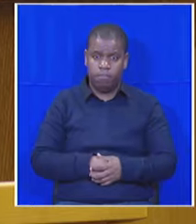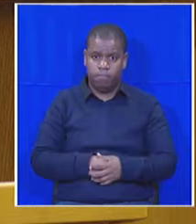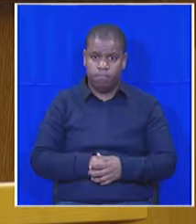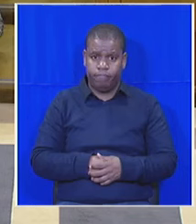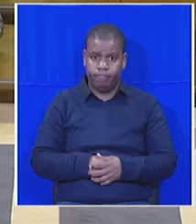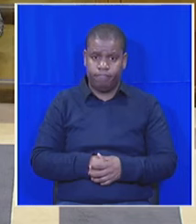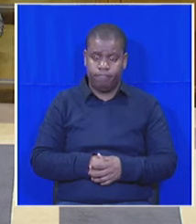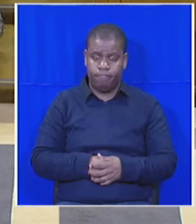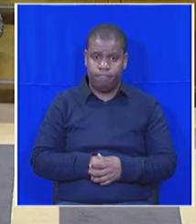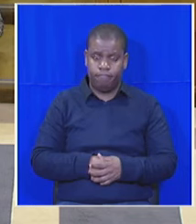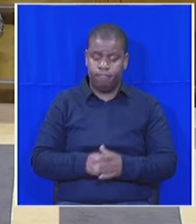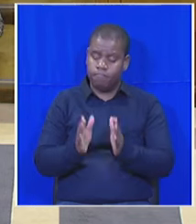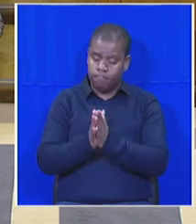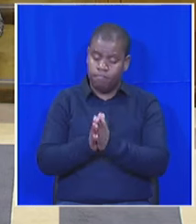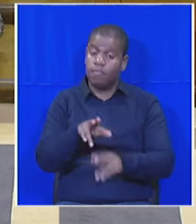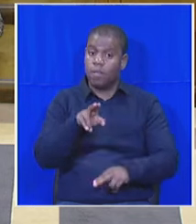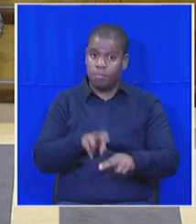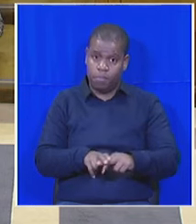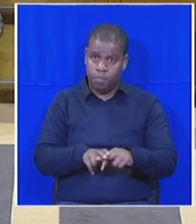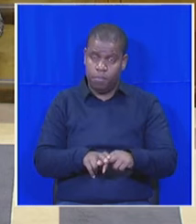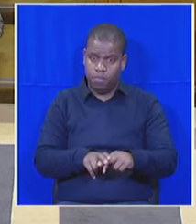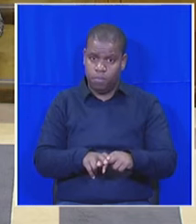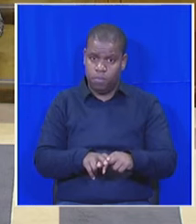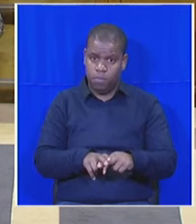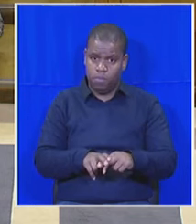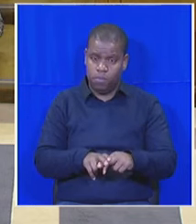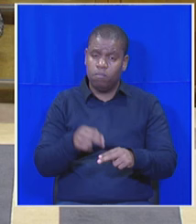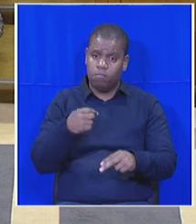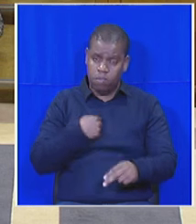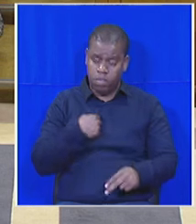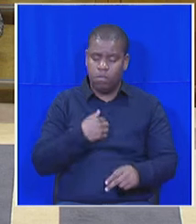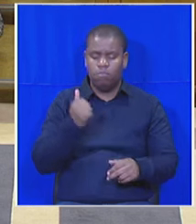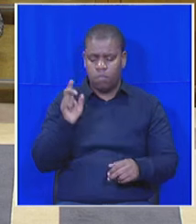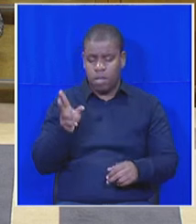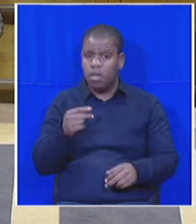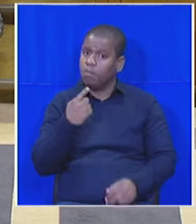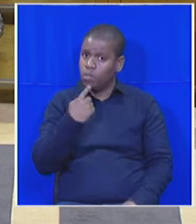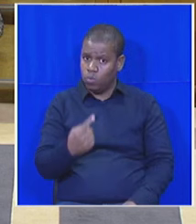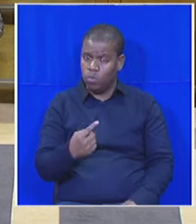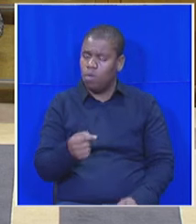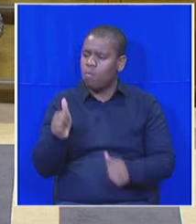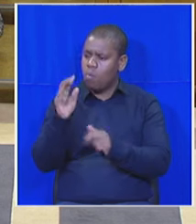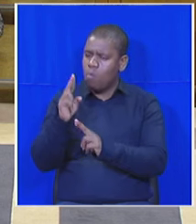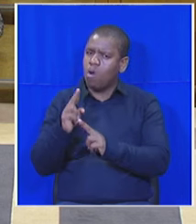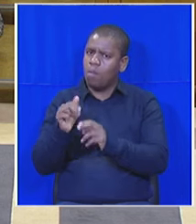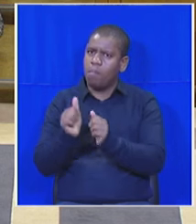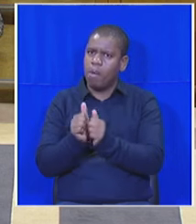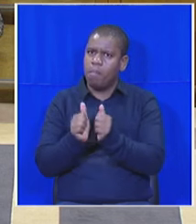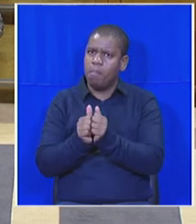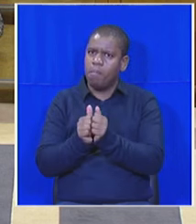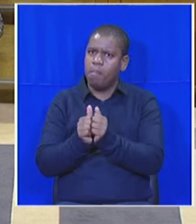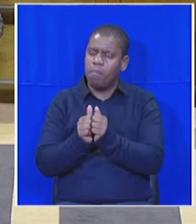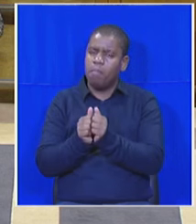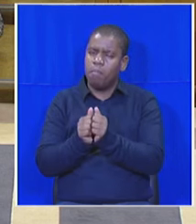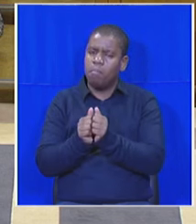Order, honourable member, can you take your seat? Honourable member, what's the House point Chair, of I'm order? sorry to do this to you again, but the honourable member by the pillar